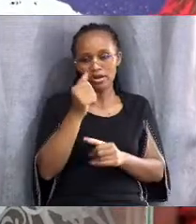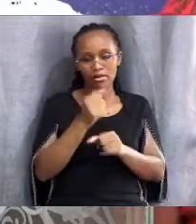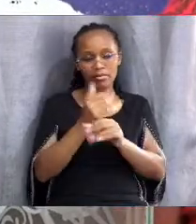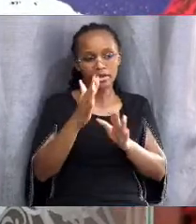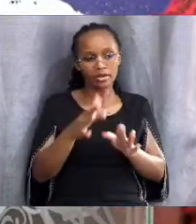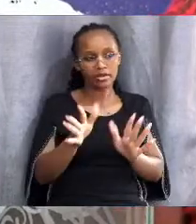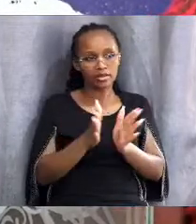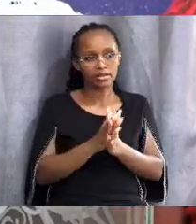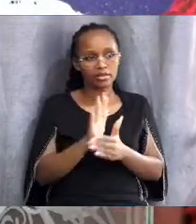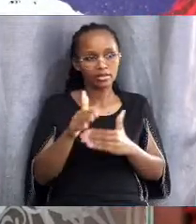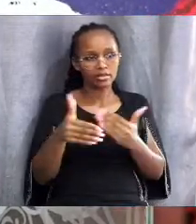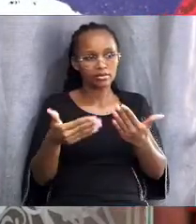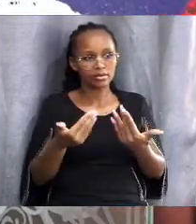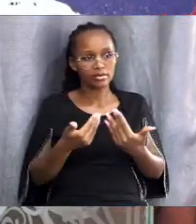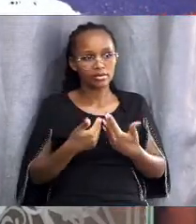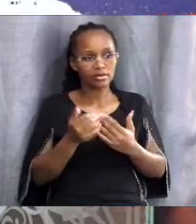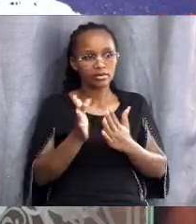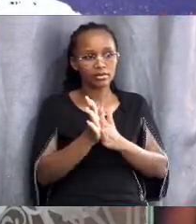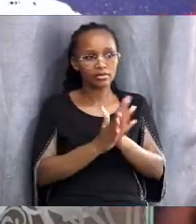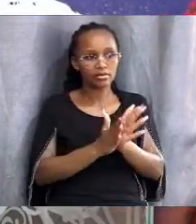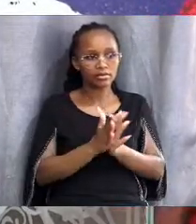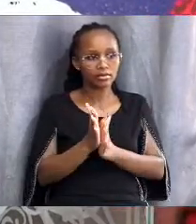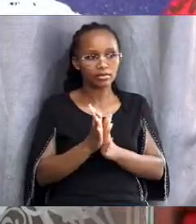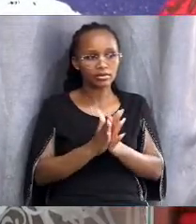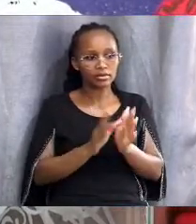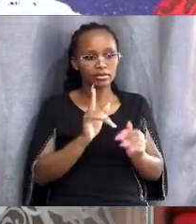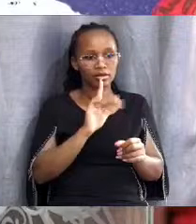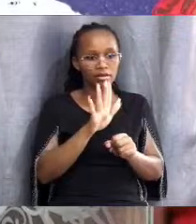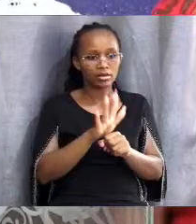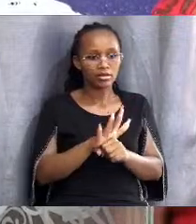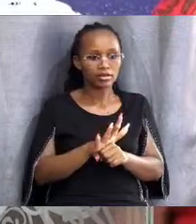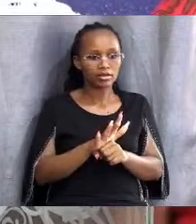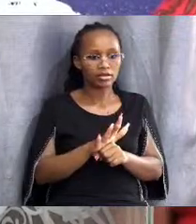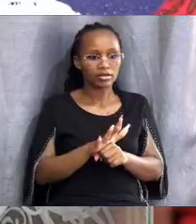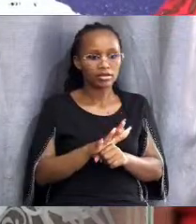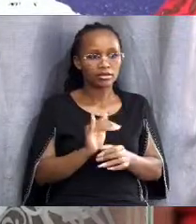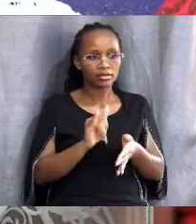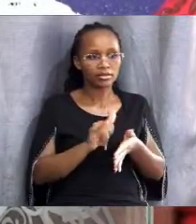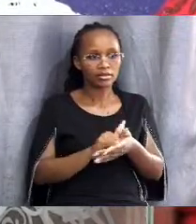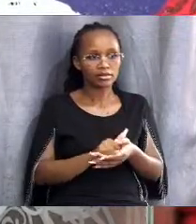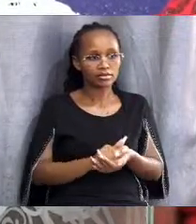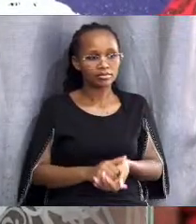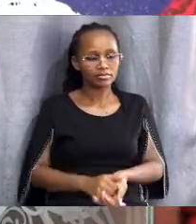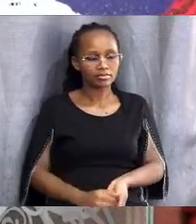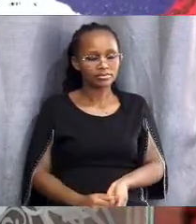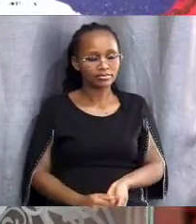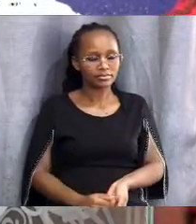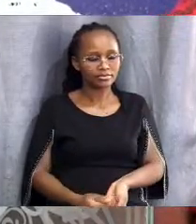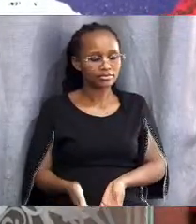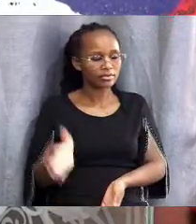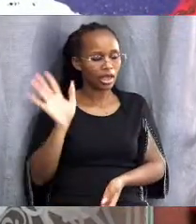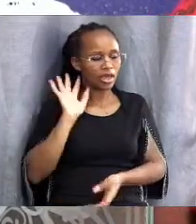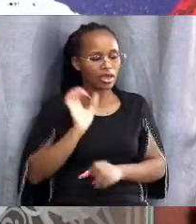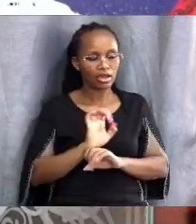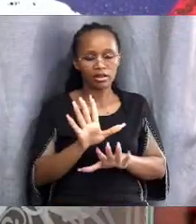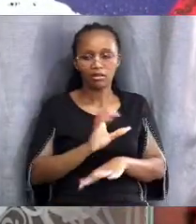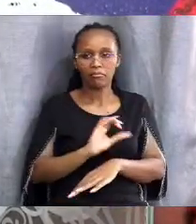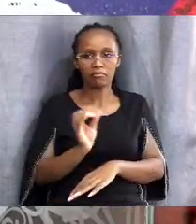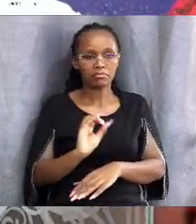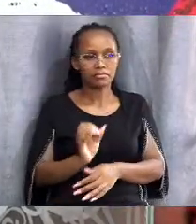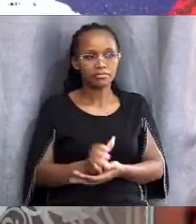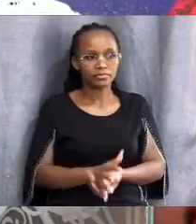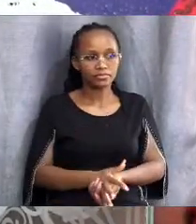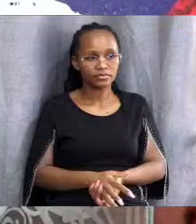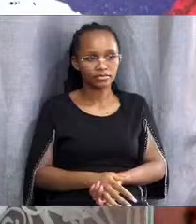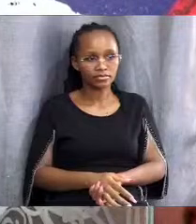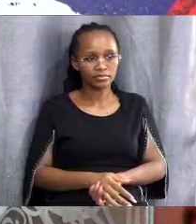most importantly, my motivation. I promise to work hard so as to fulfill your dreams and ambitions, even as I let you